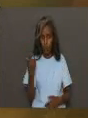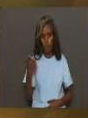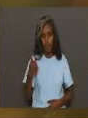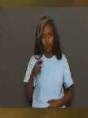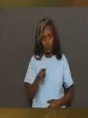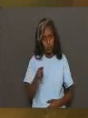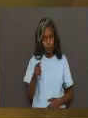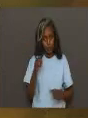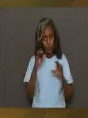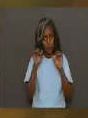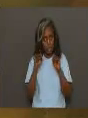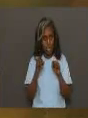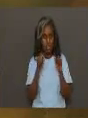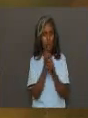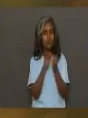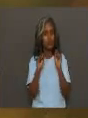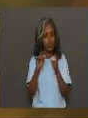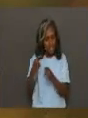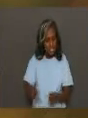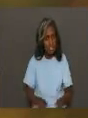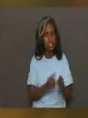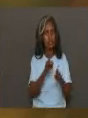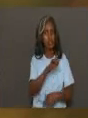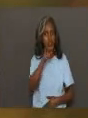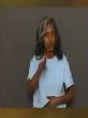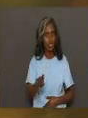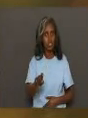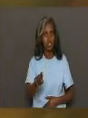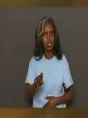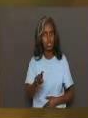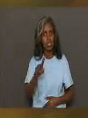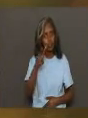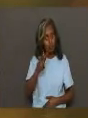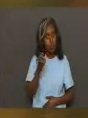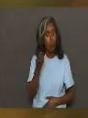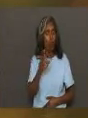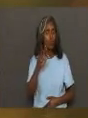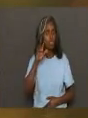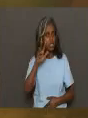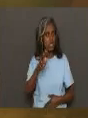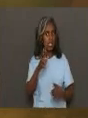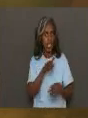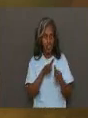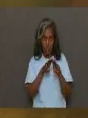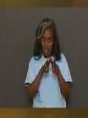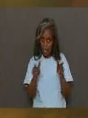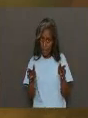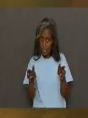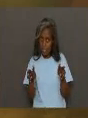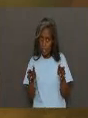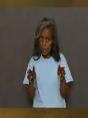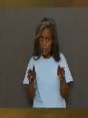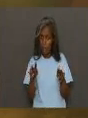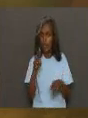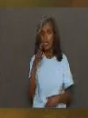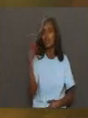Now you can solve systems of equations in 2 or 3